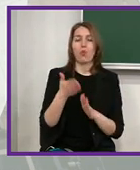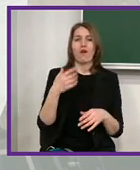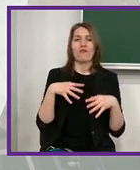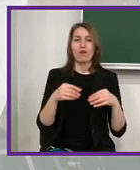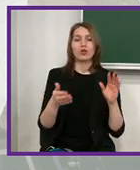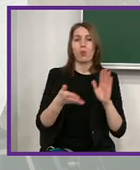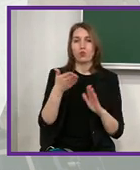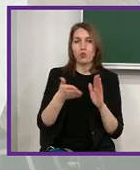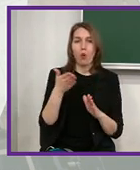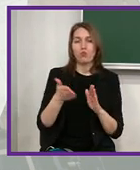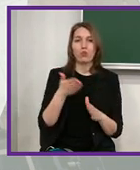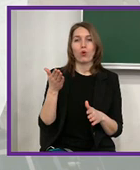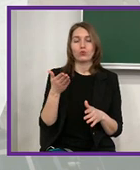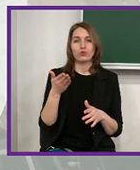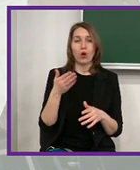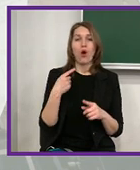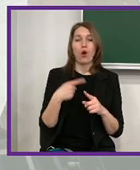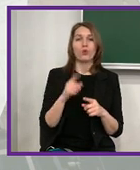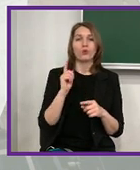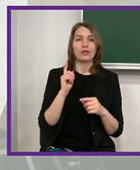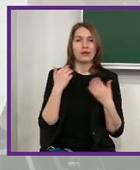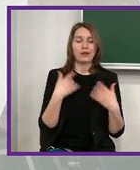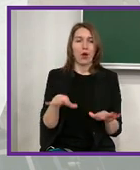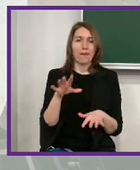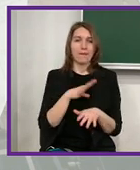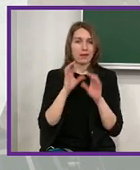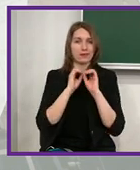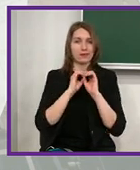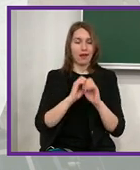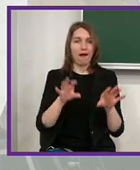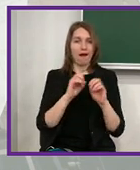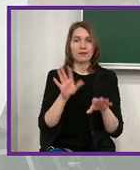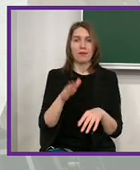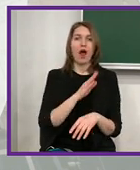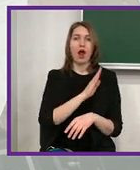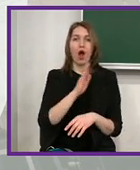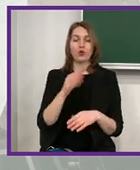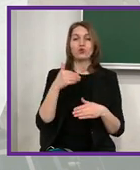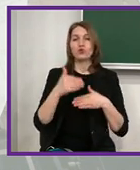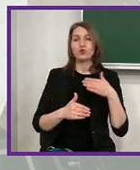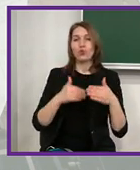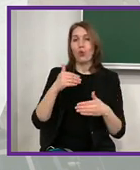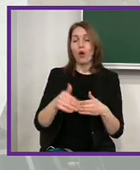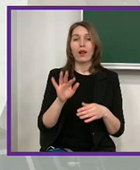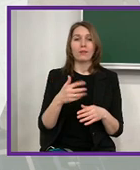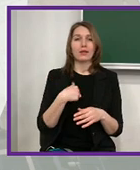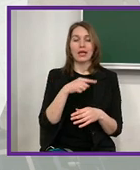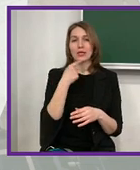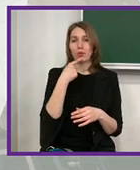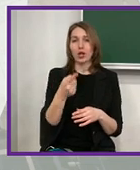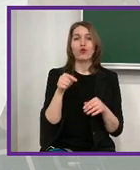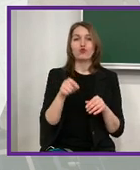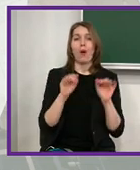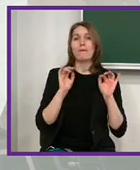effectively preventing and mitigating harm is to repeat this process, especially when it comes to engaging stakeholders,